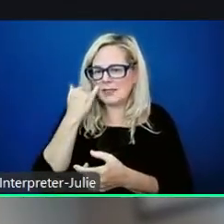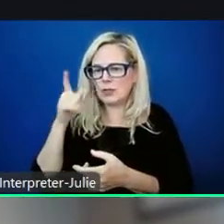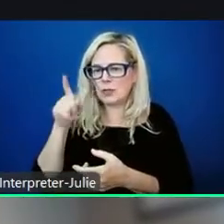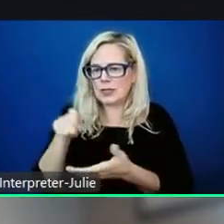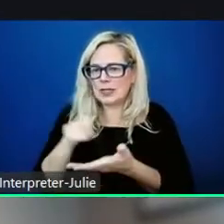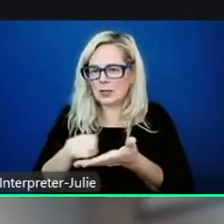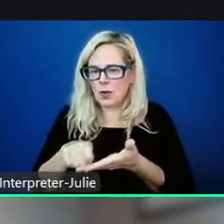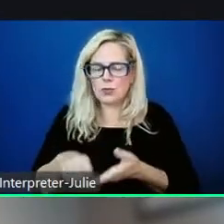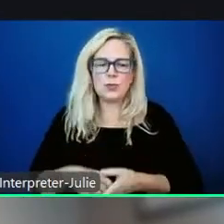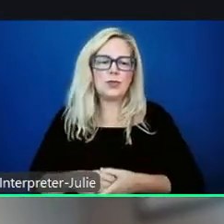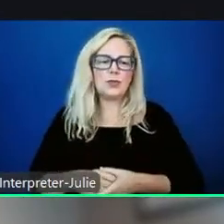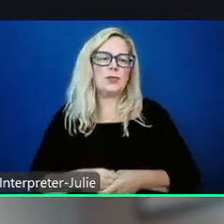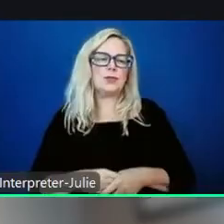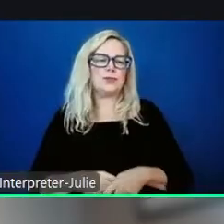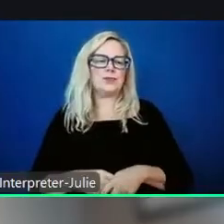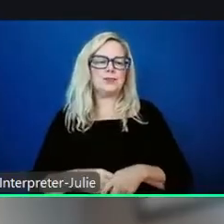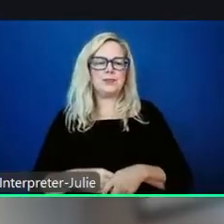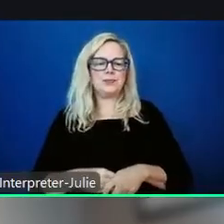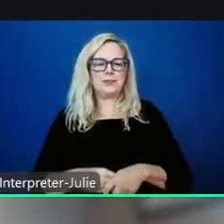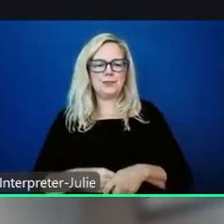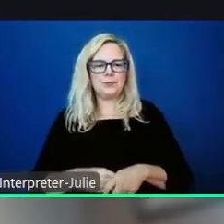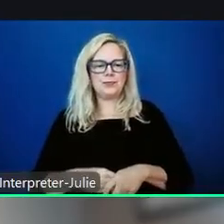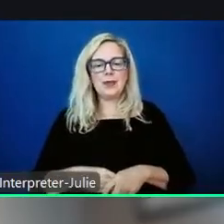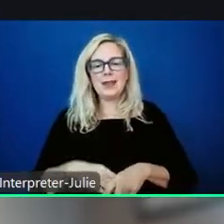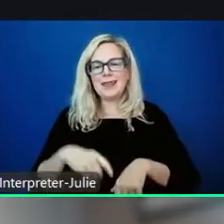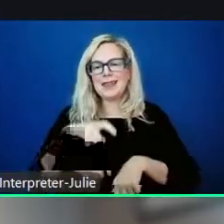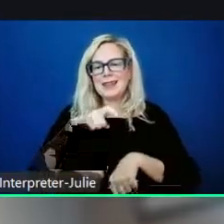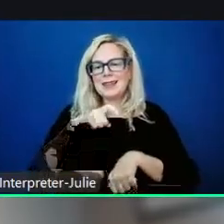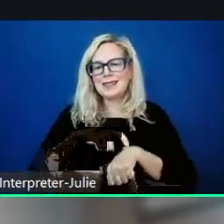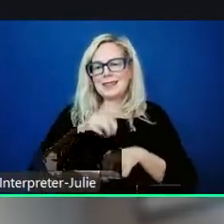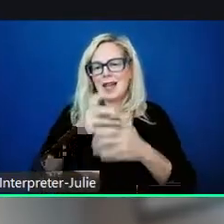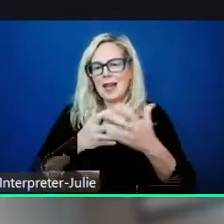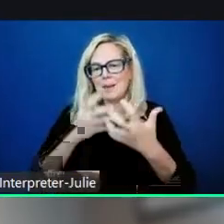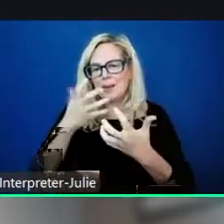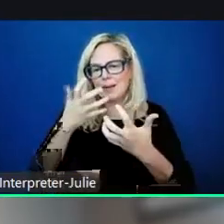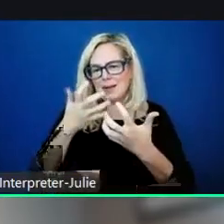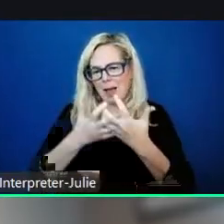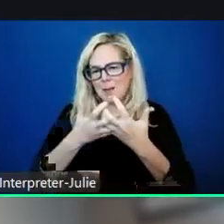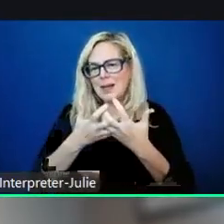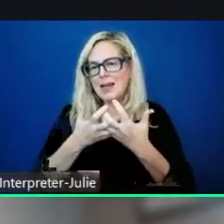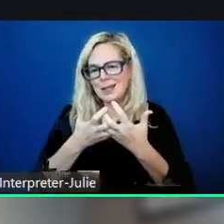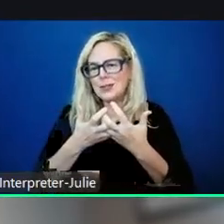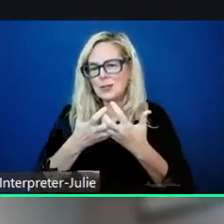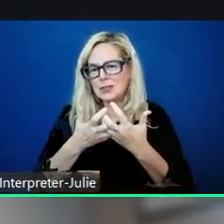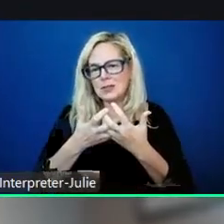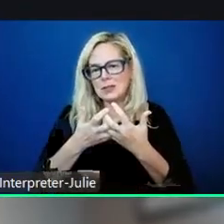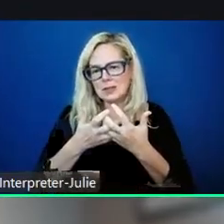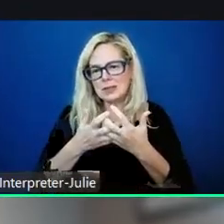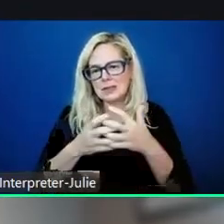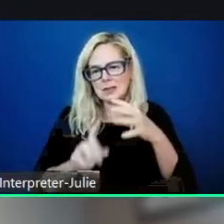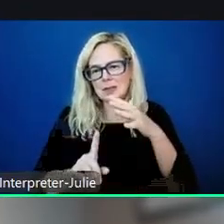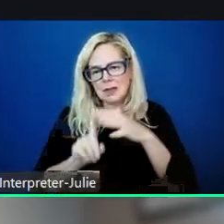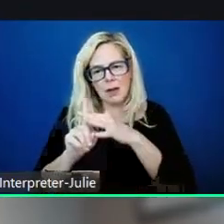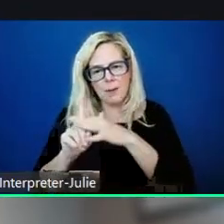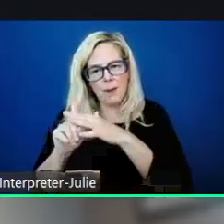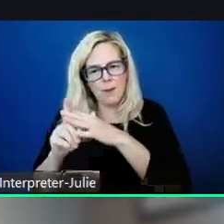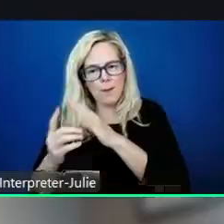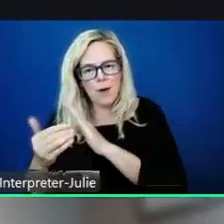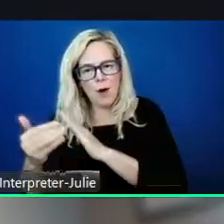So time accommodations are related and often come up in this case. So the first